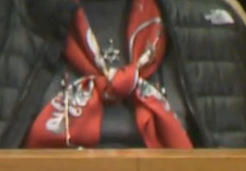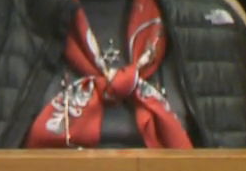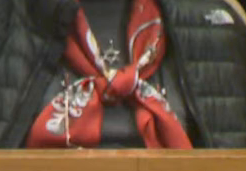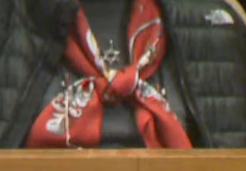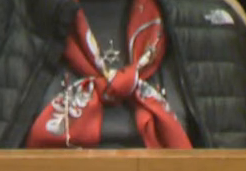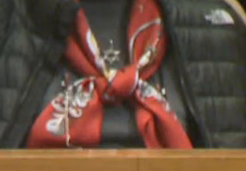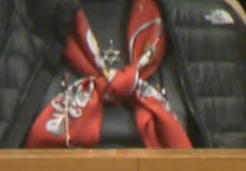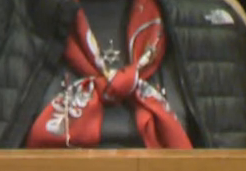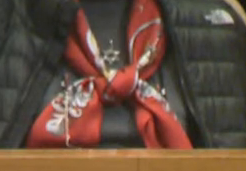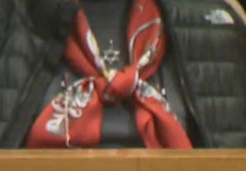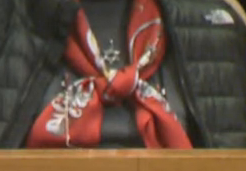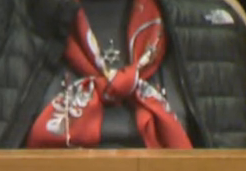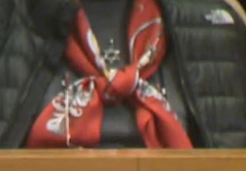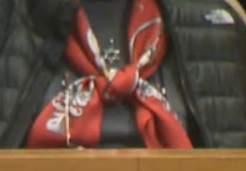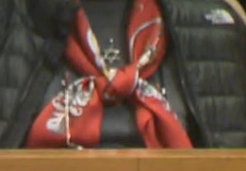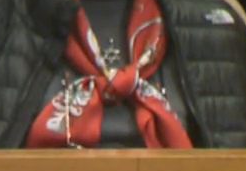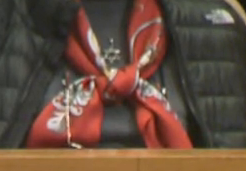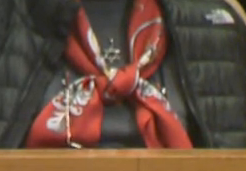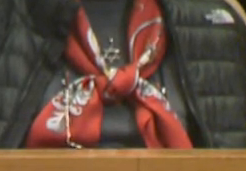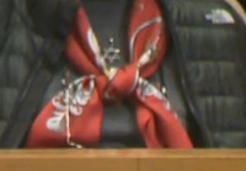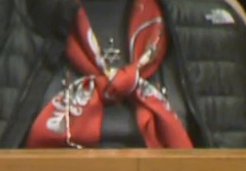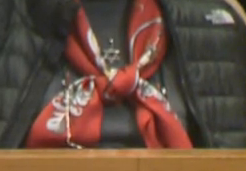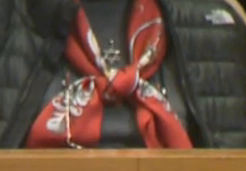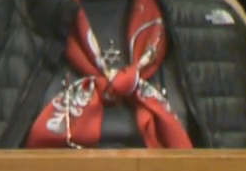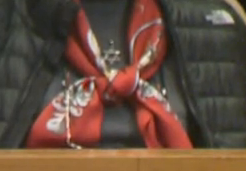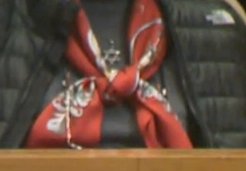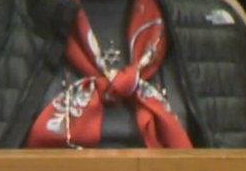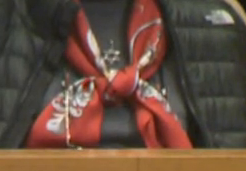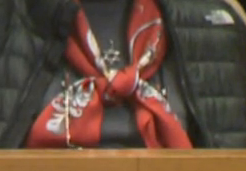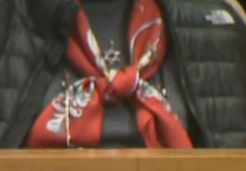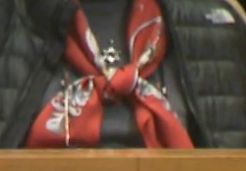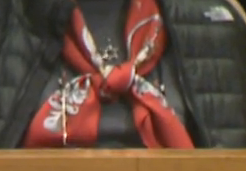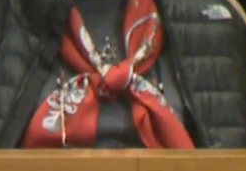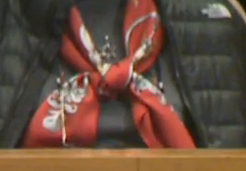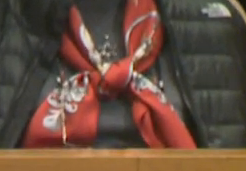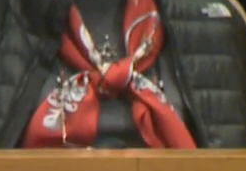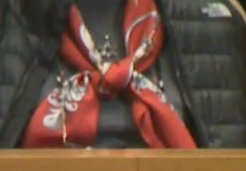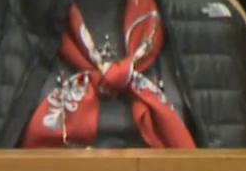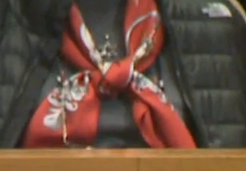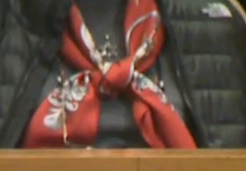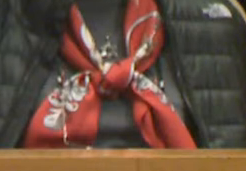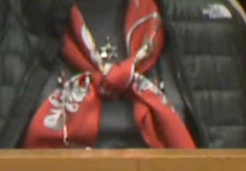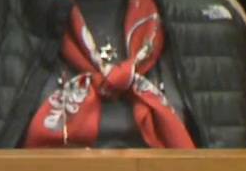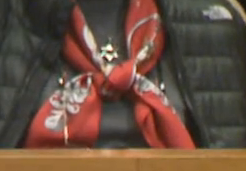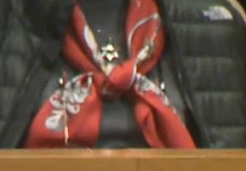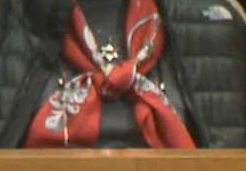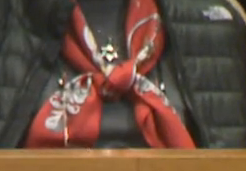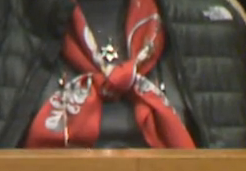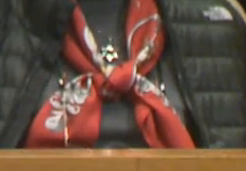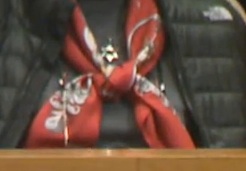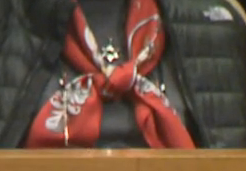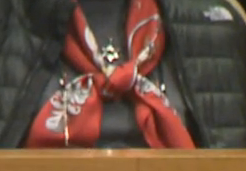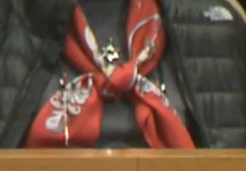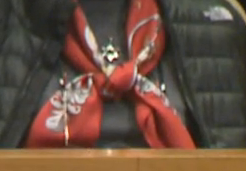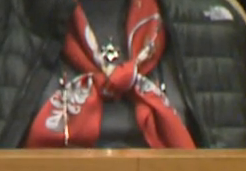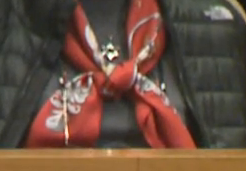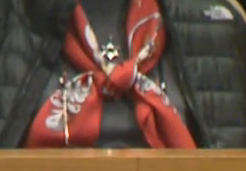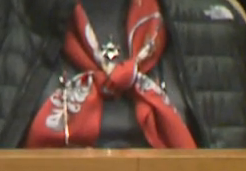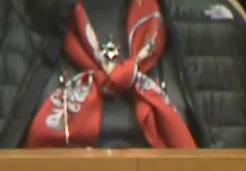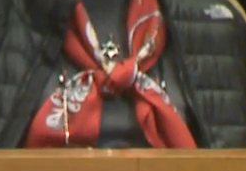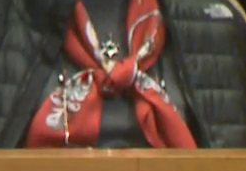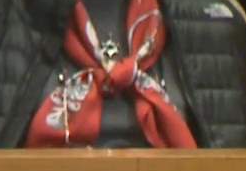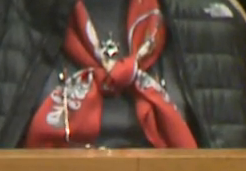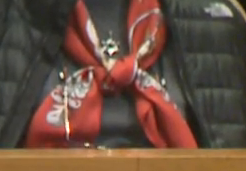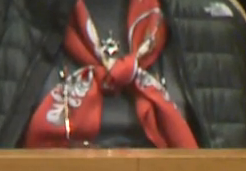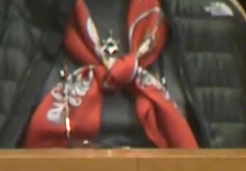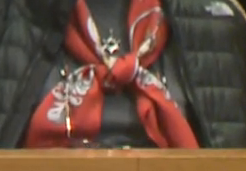alternatives specifically to address the truck turning templates that have been mentioned here to make sure that they do have that access to their parcel.